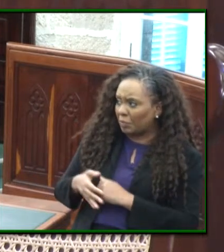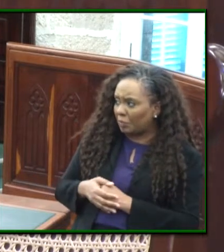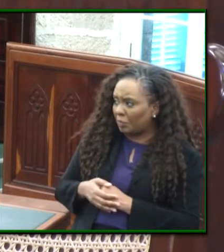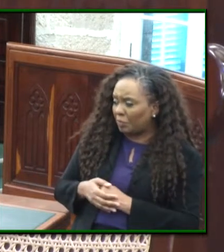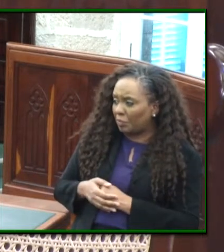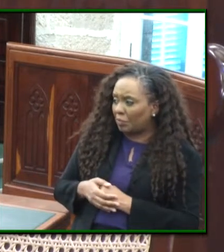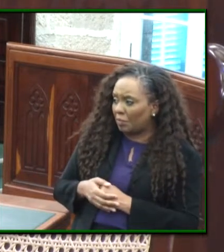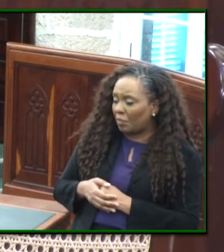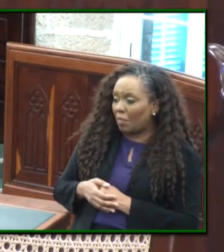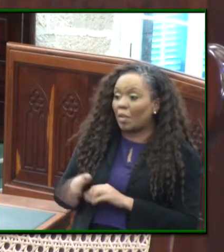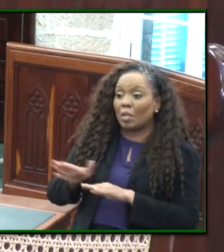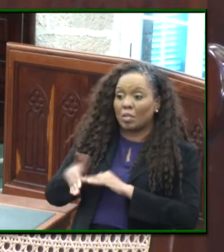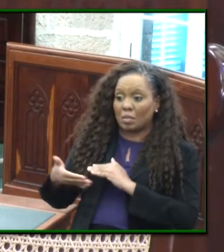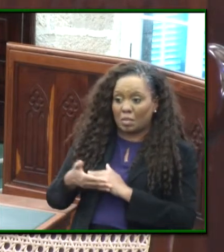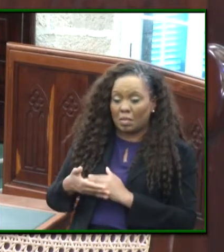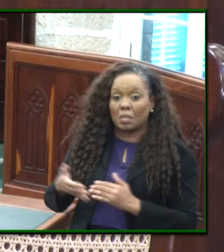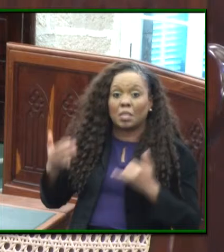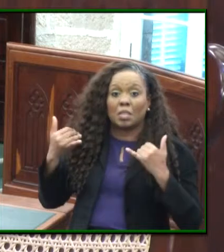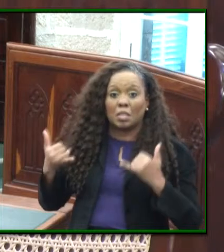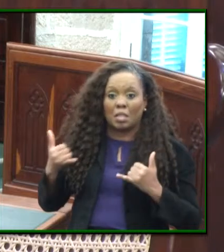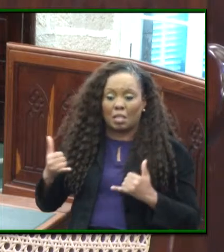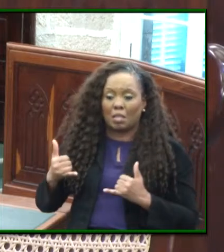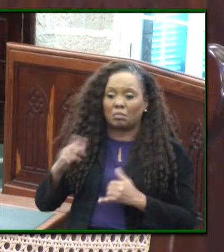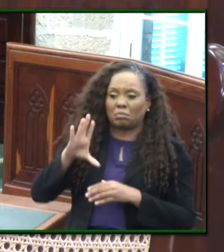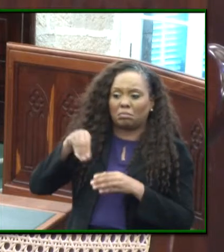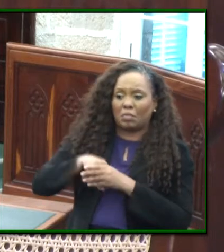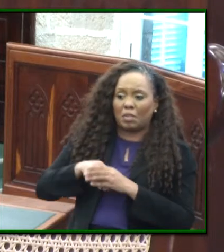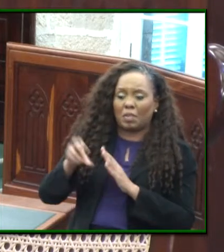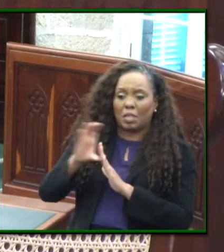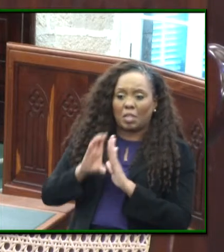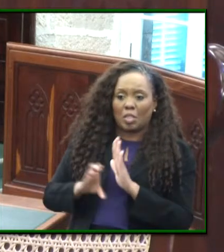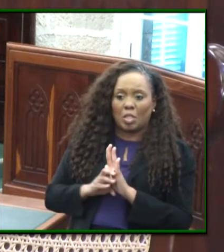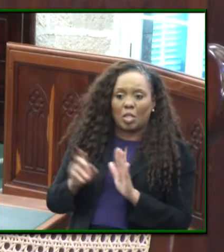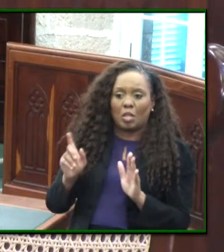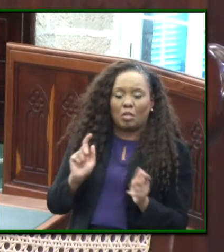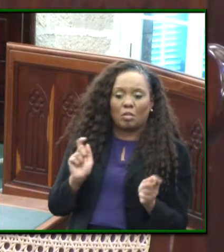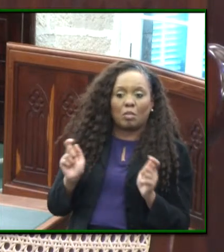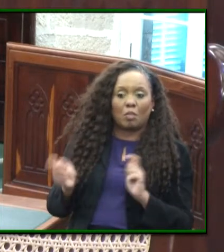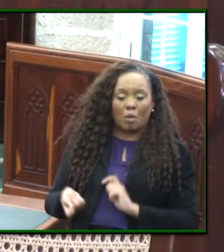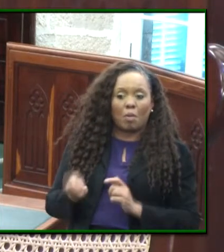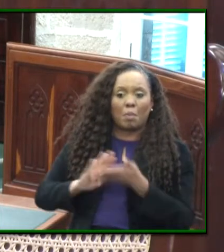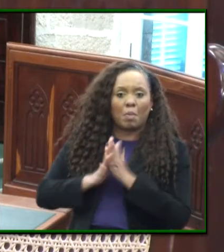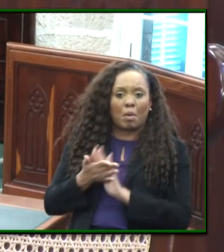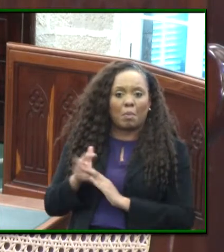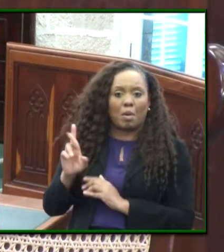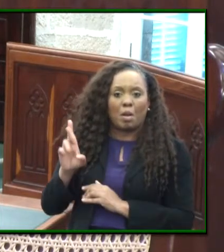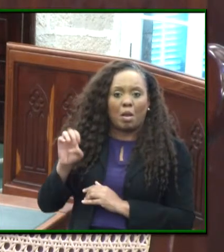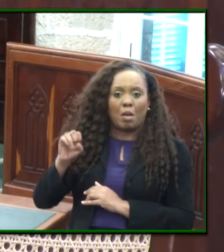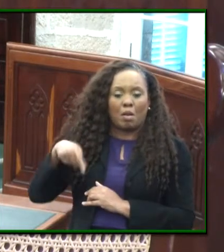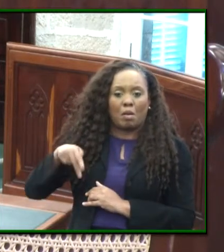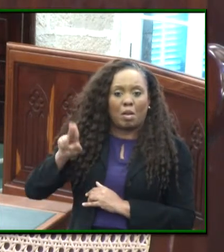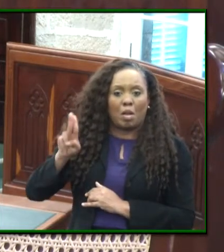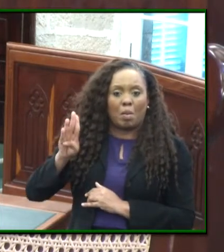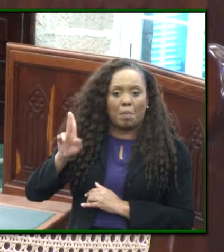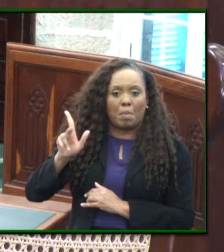now engaged in constitutional reform towards a republic, but they remain